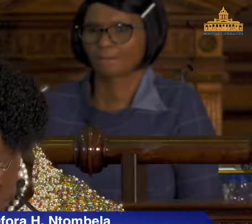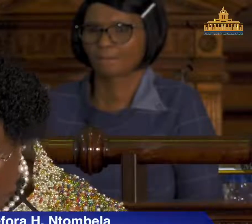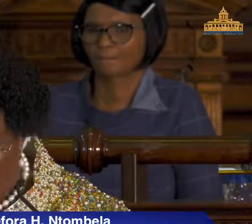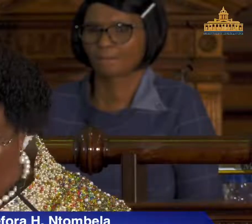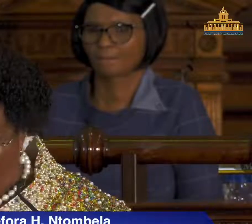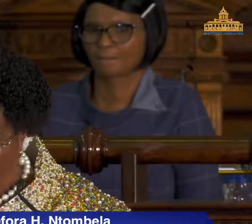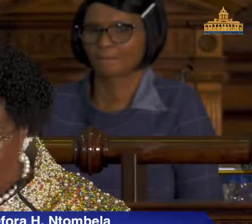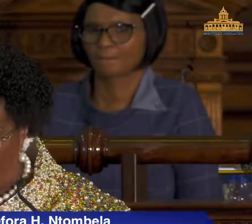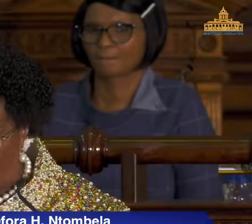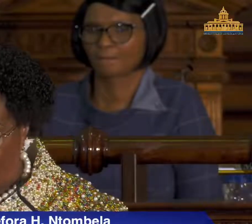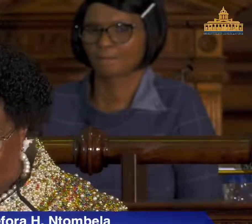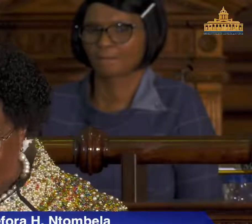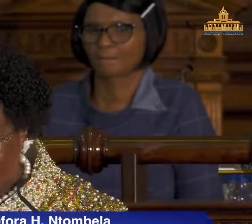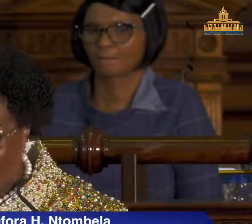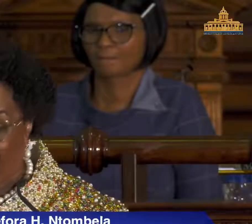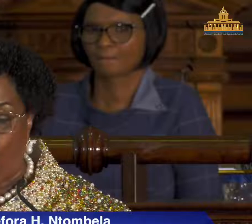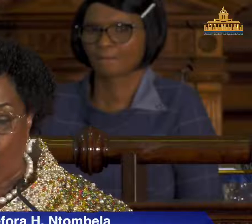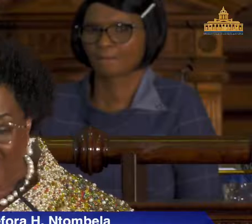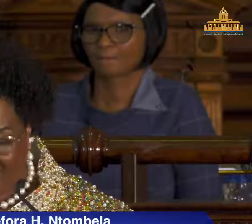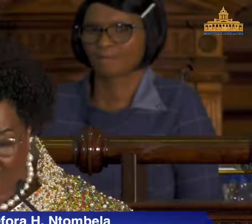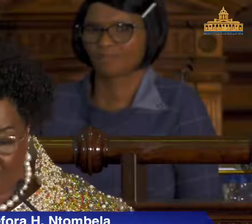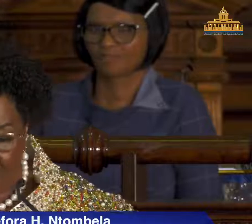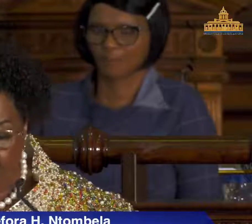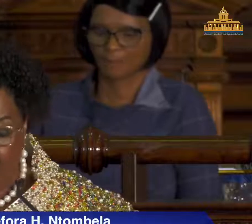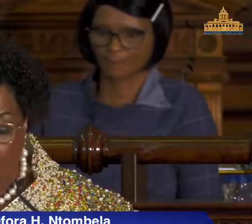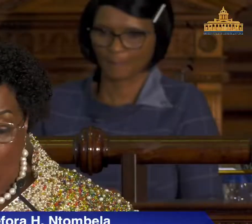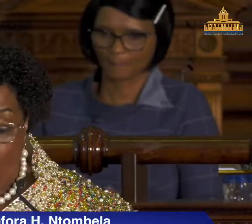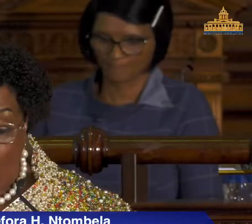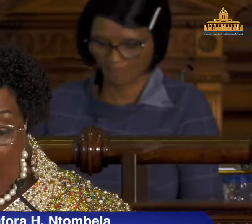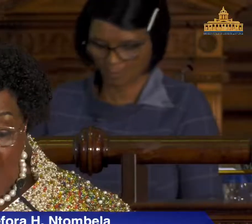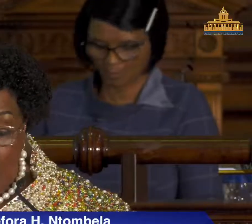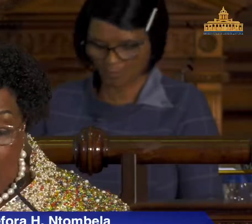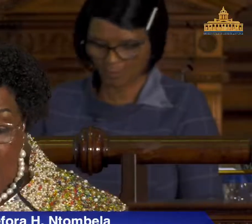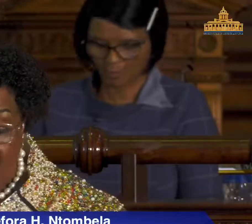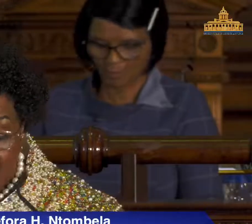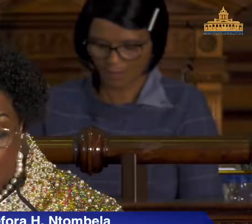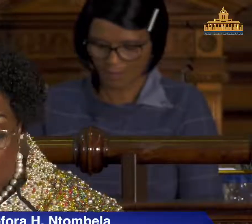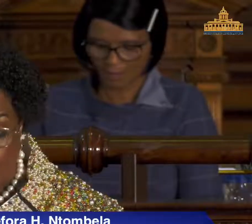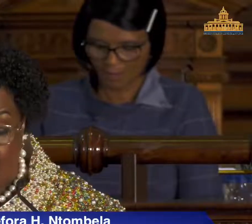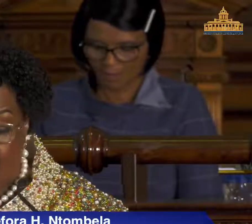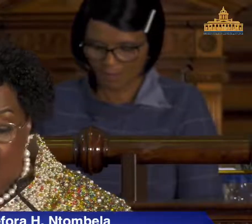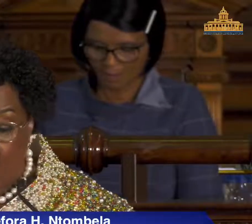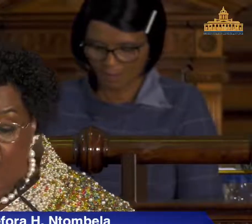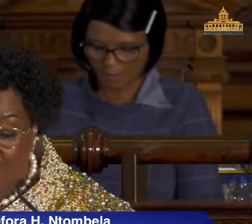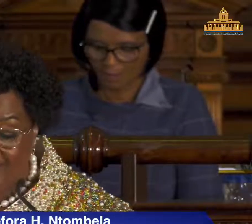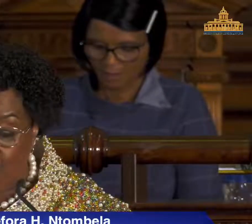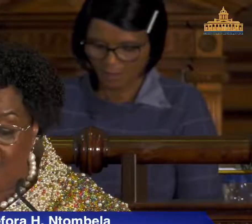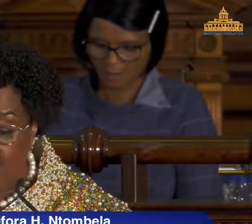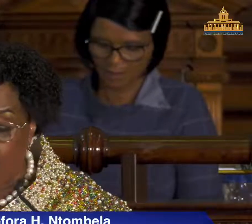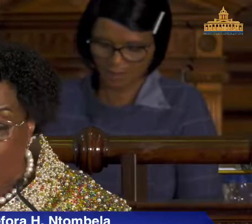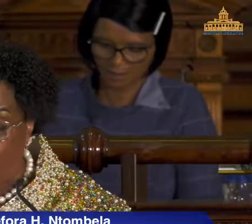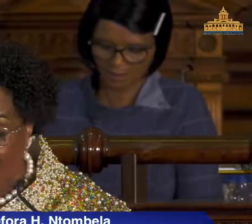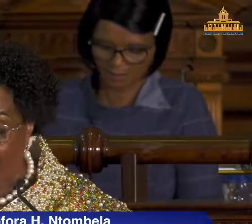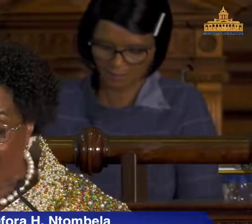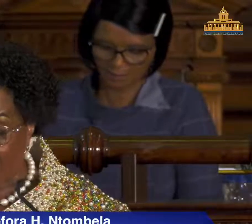4,235 calls on our presidential hotline. One of these calls,